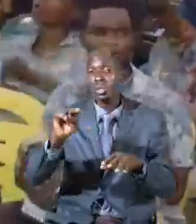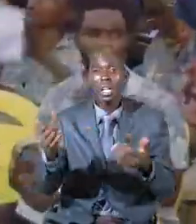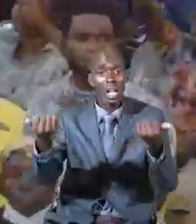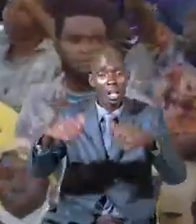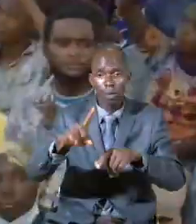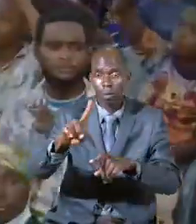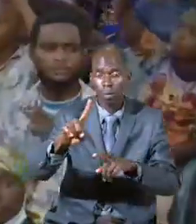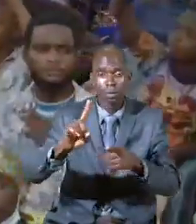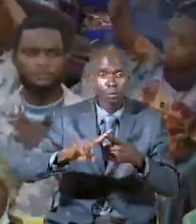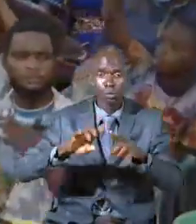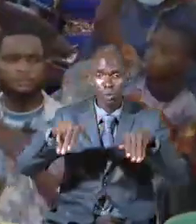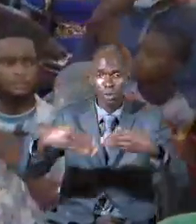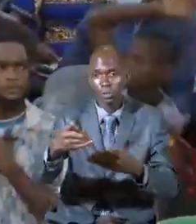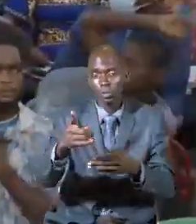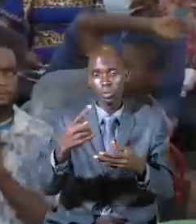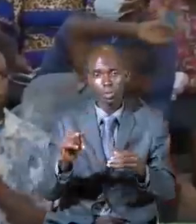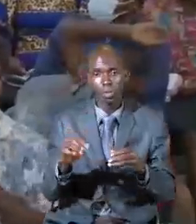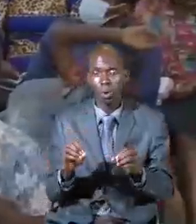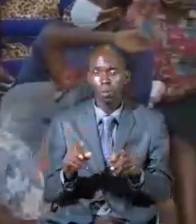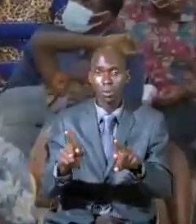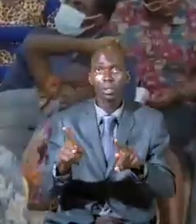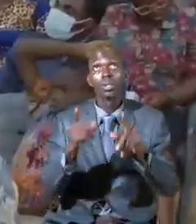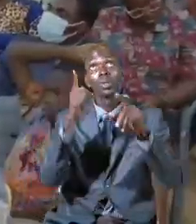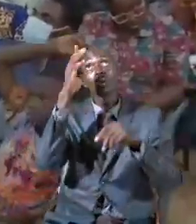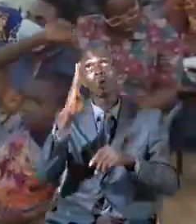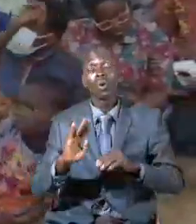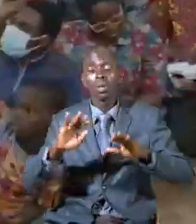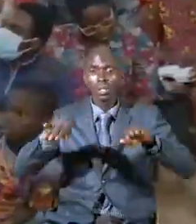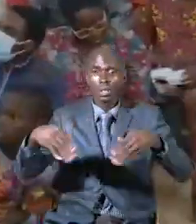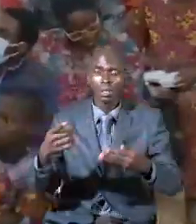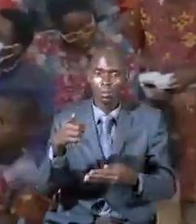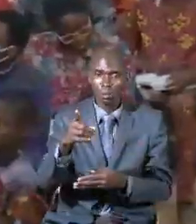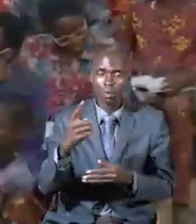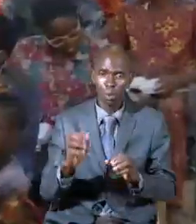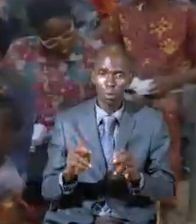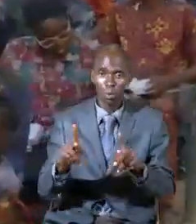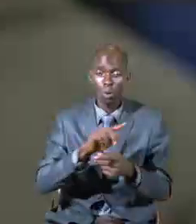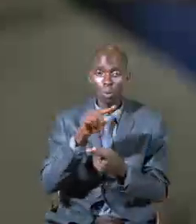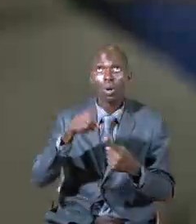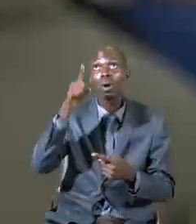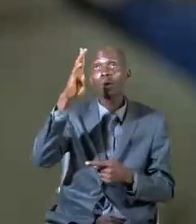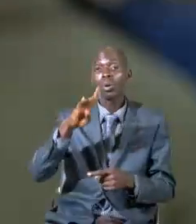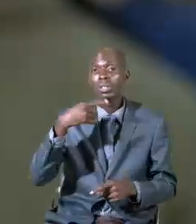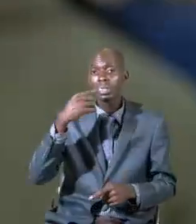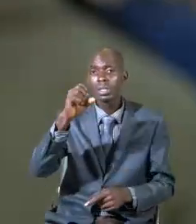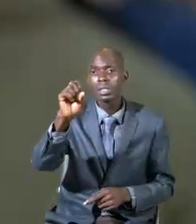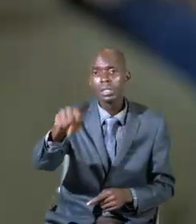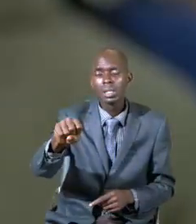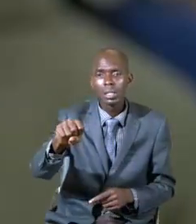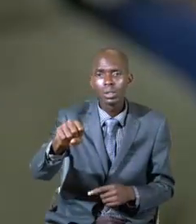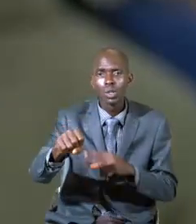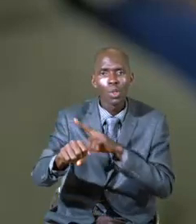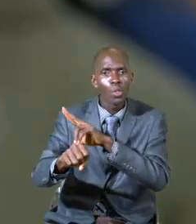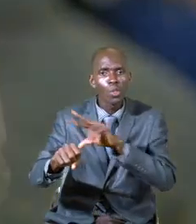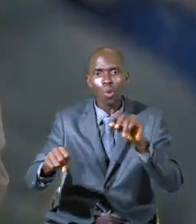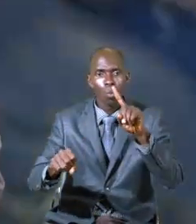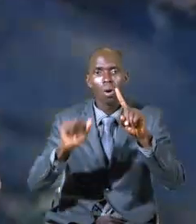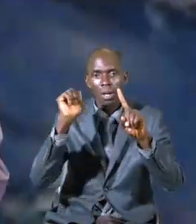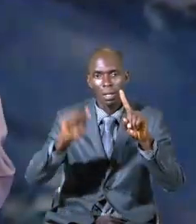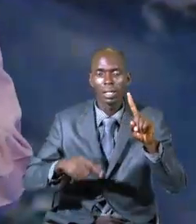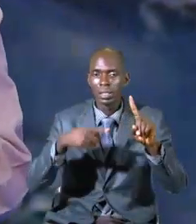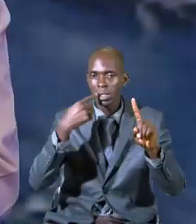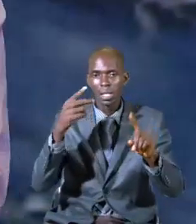And when God says yes, nobody can say no. And in your life, the